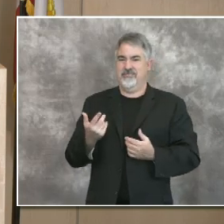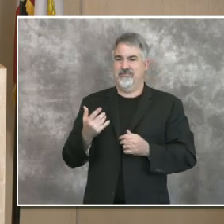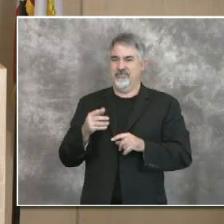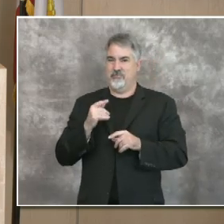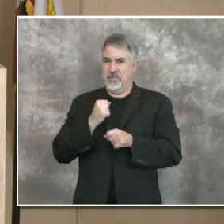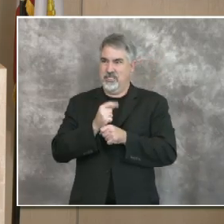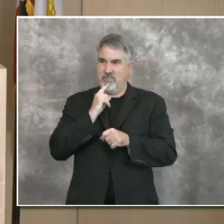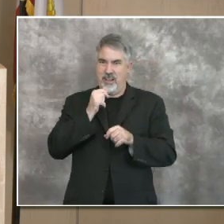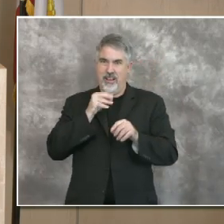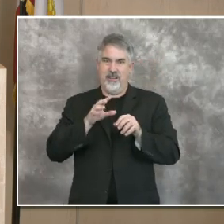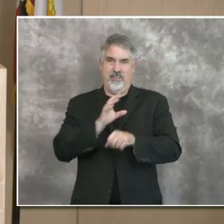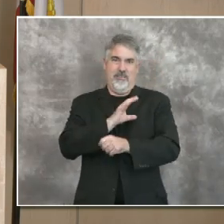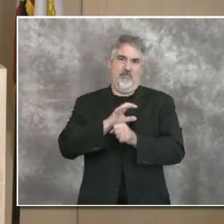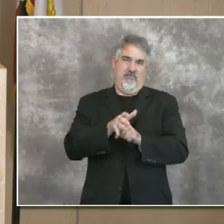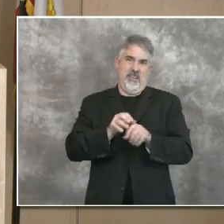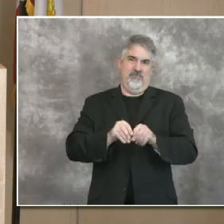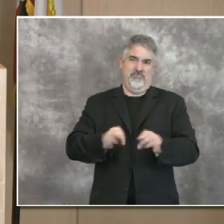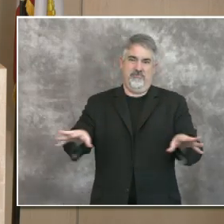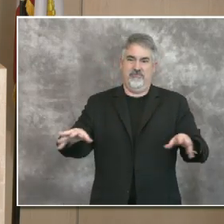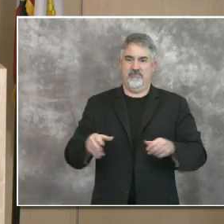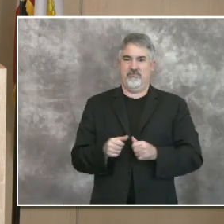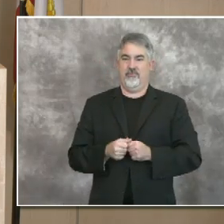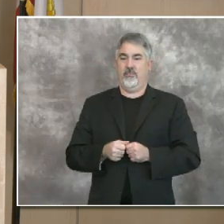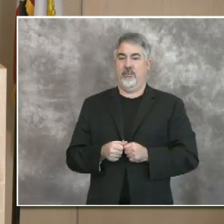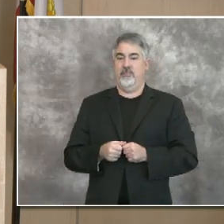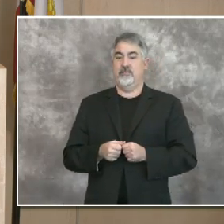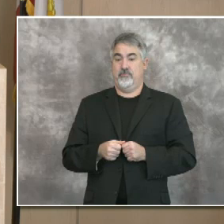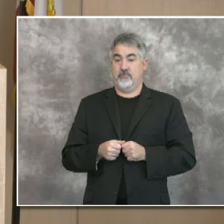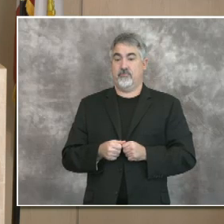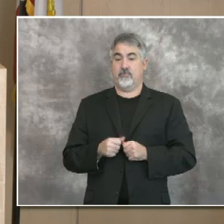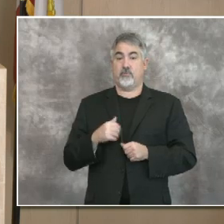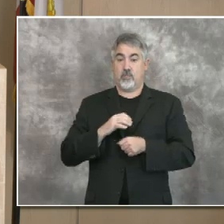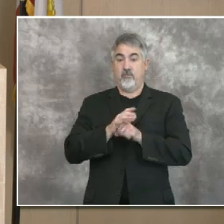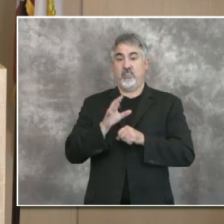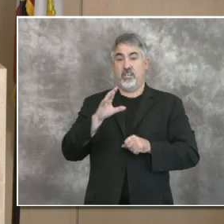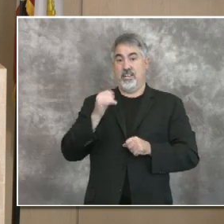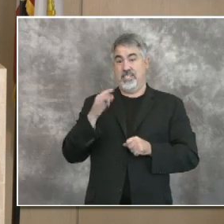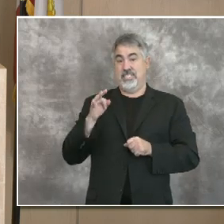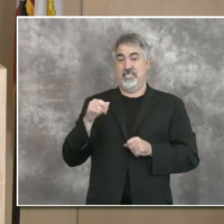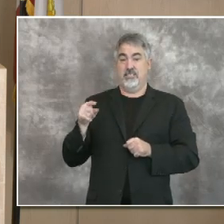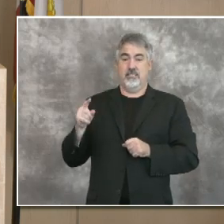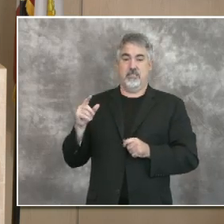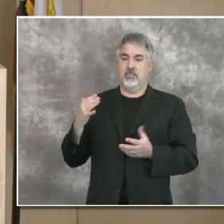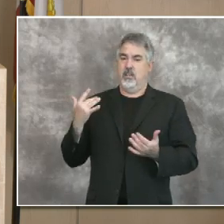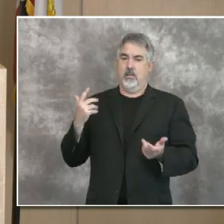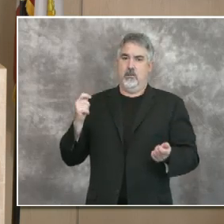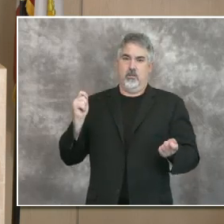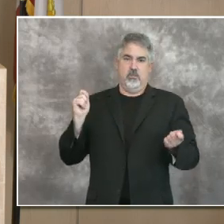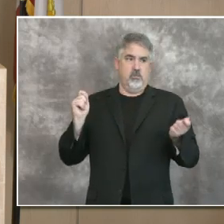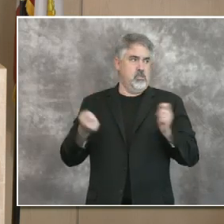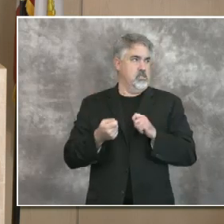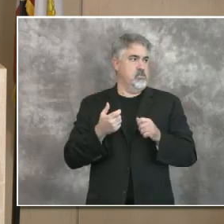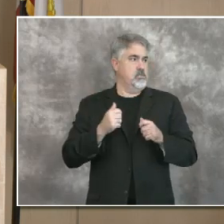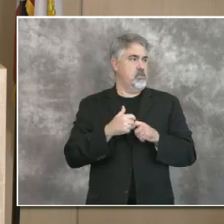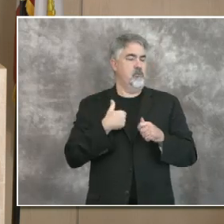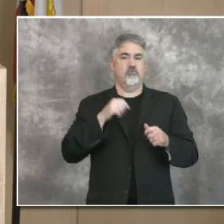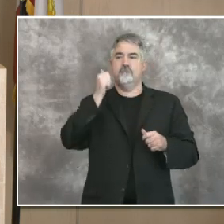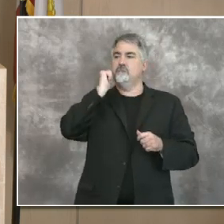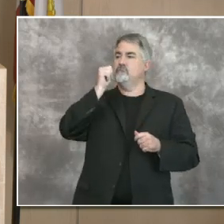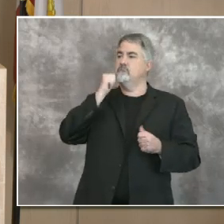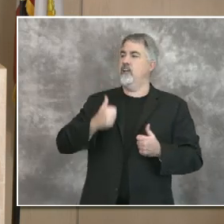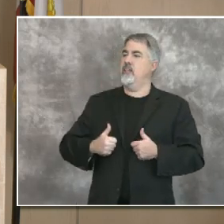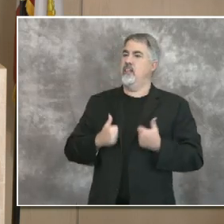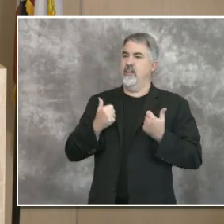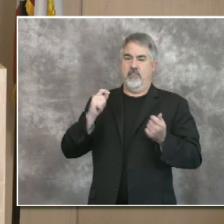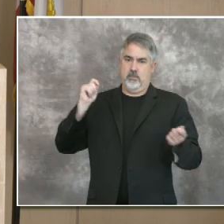you, COVID-19 really has changed the way we do medicine, and now we have